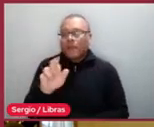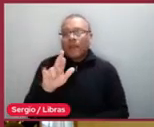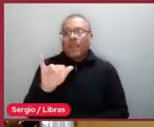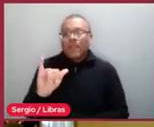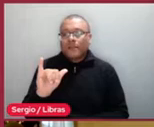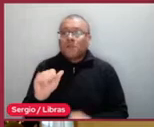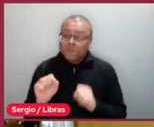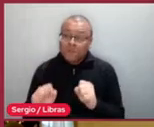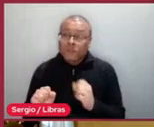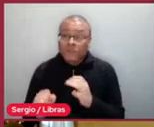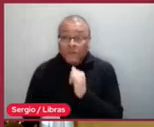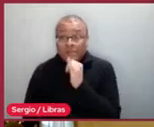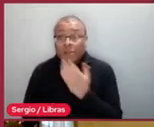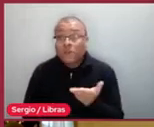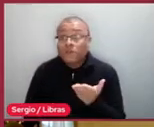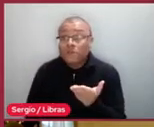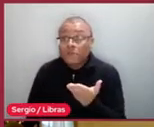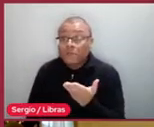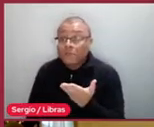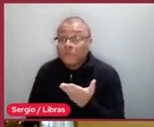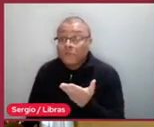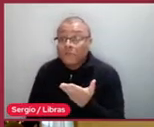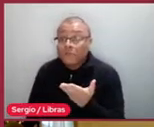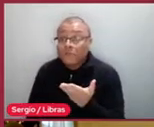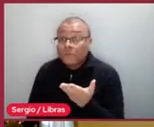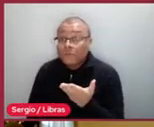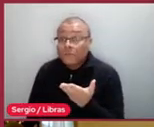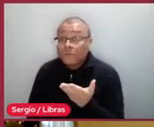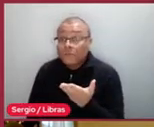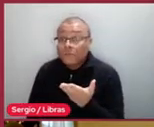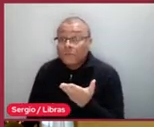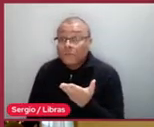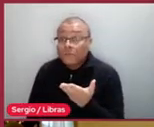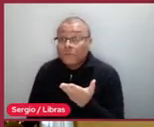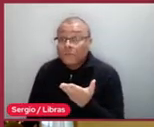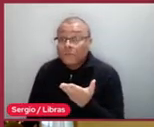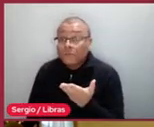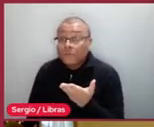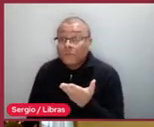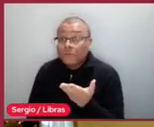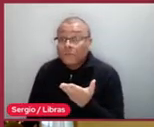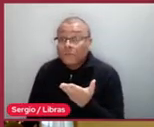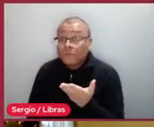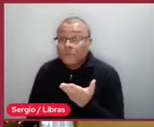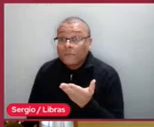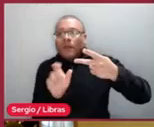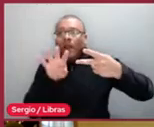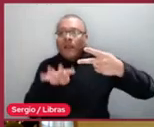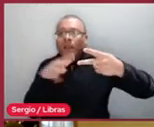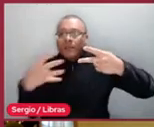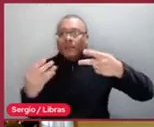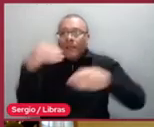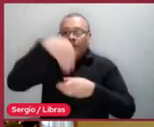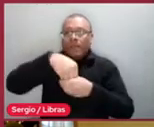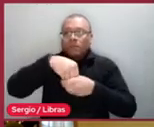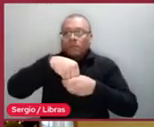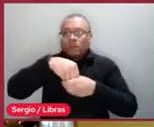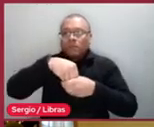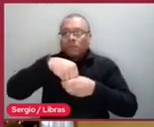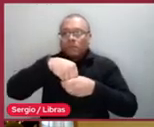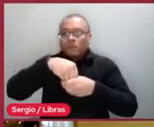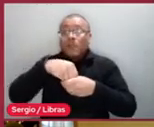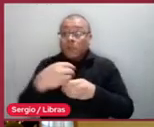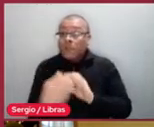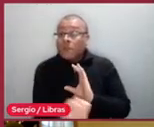element is, for example, div, and the second element of the array is another array containing the first element input.